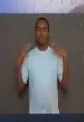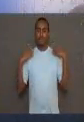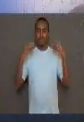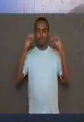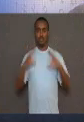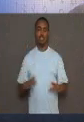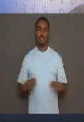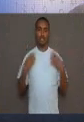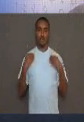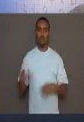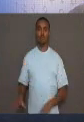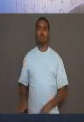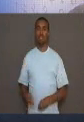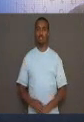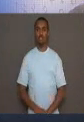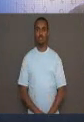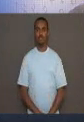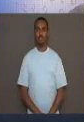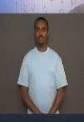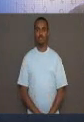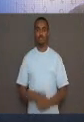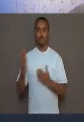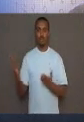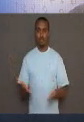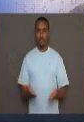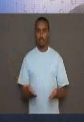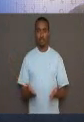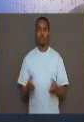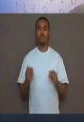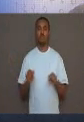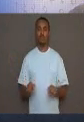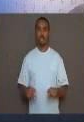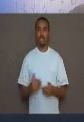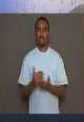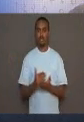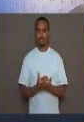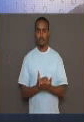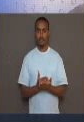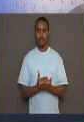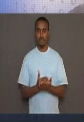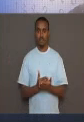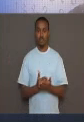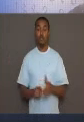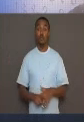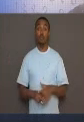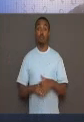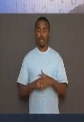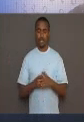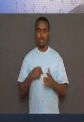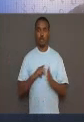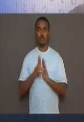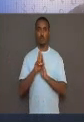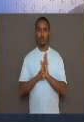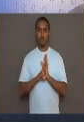Hello, teacher. Hello, students. Welcome to today's lesson, which begins our